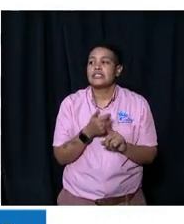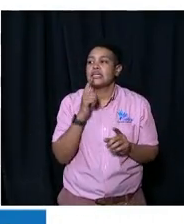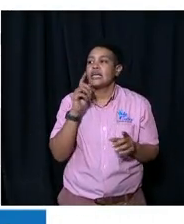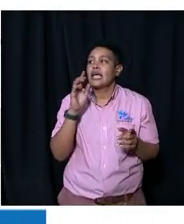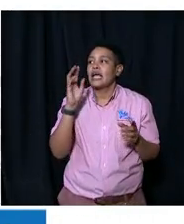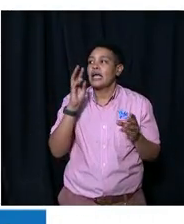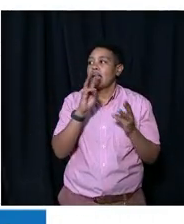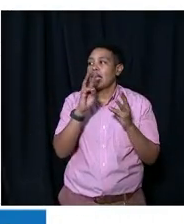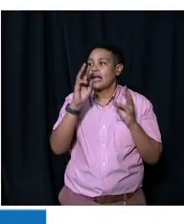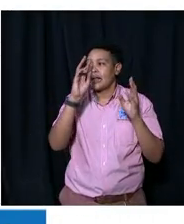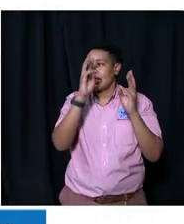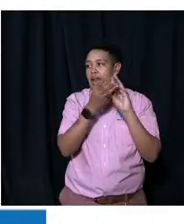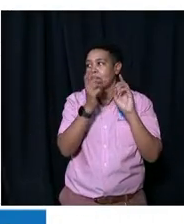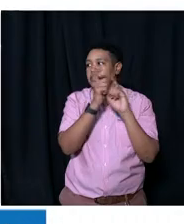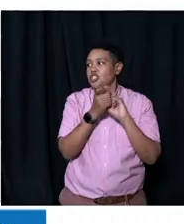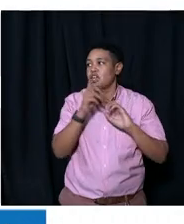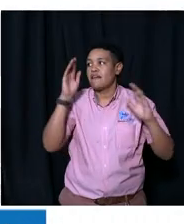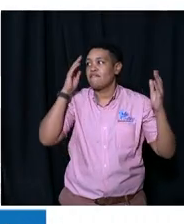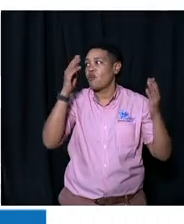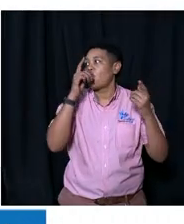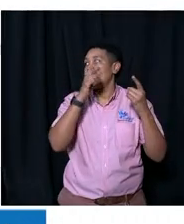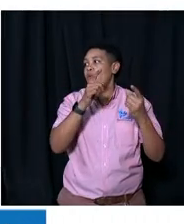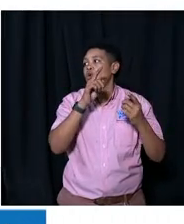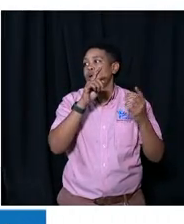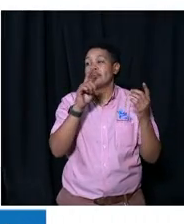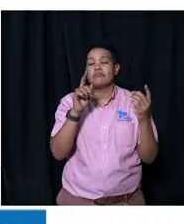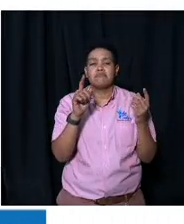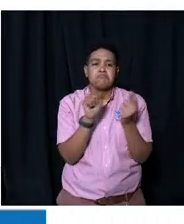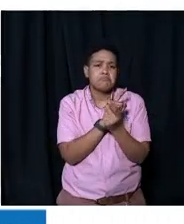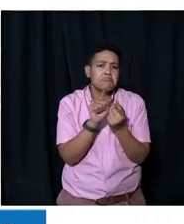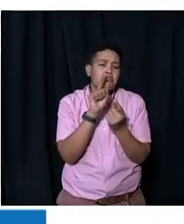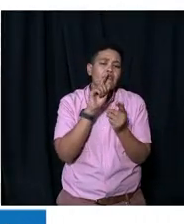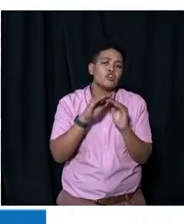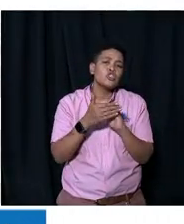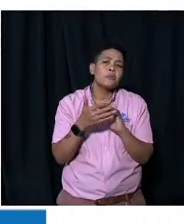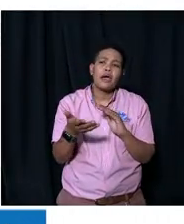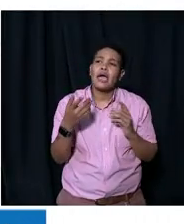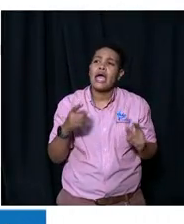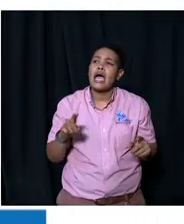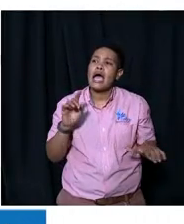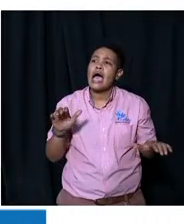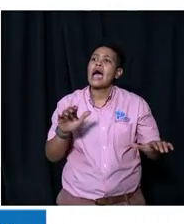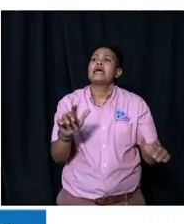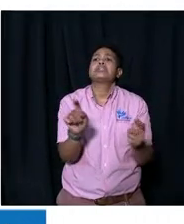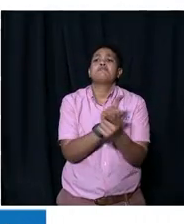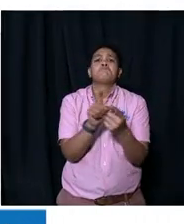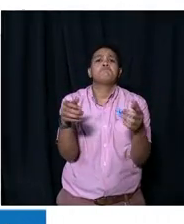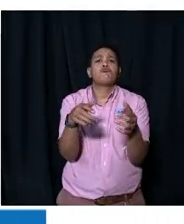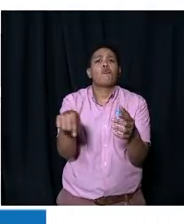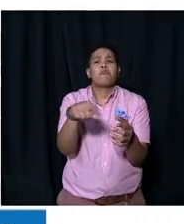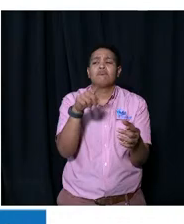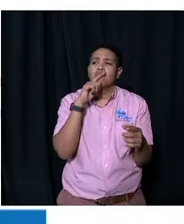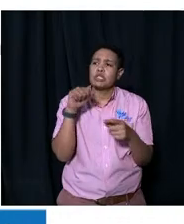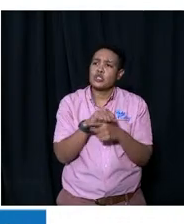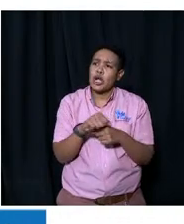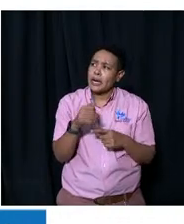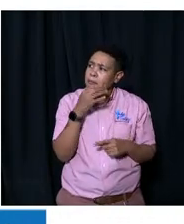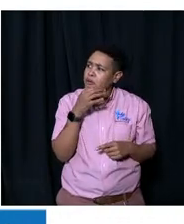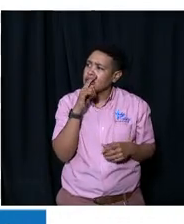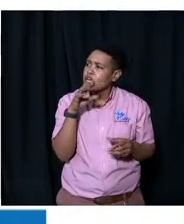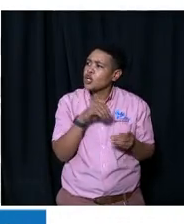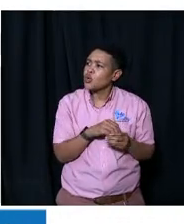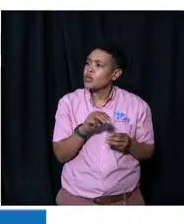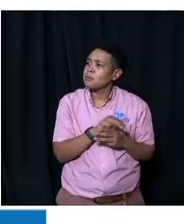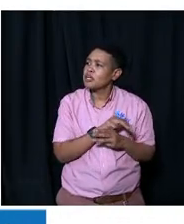focal point network for Jamaica. Now, this is a very active network. It's well trained, and it includes